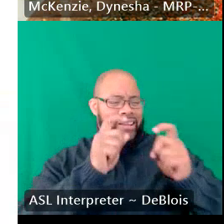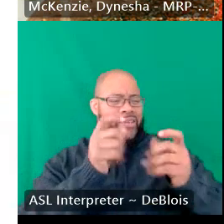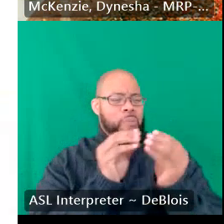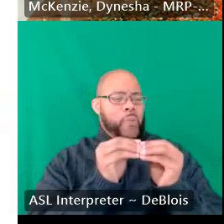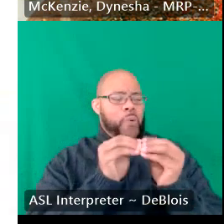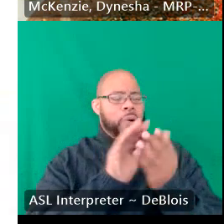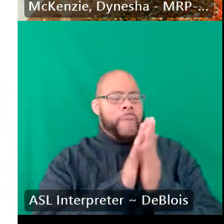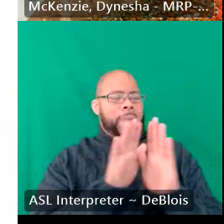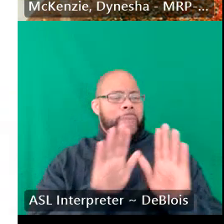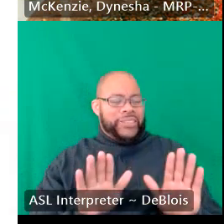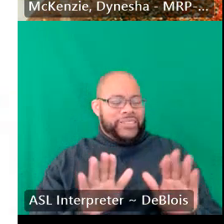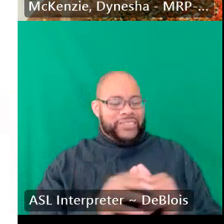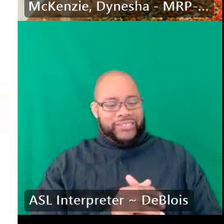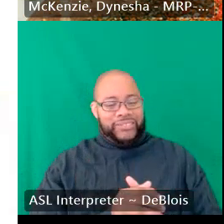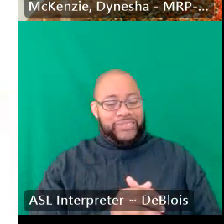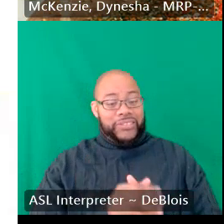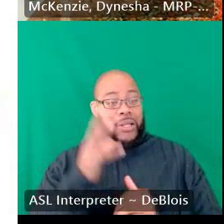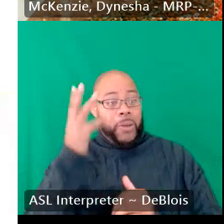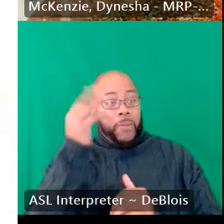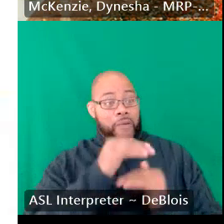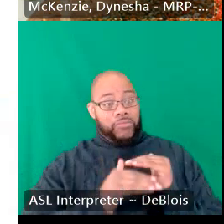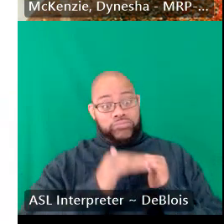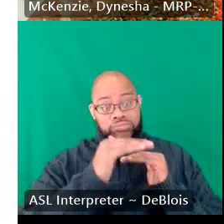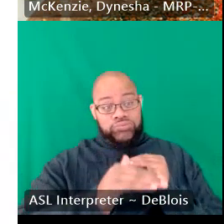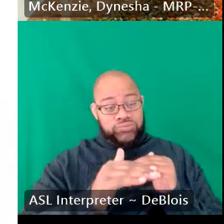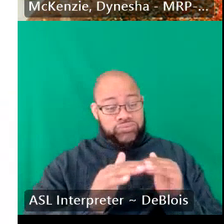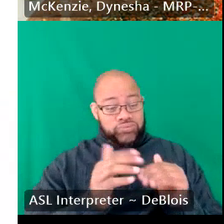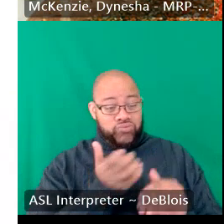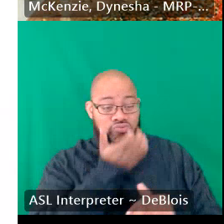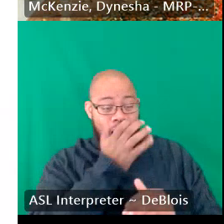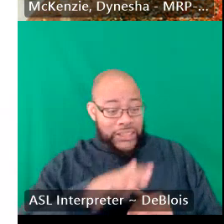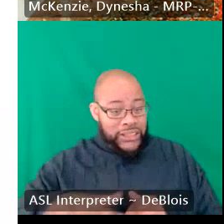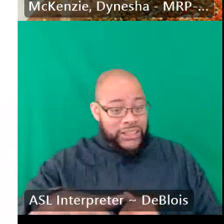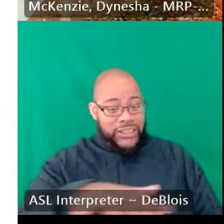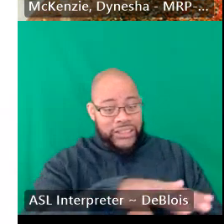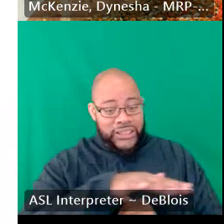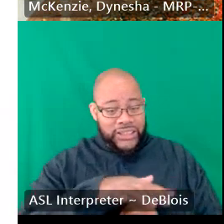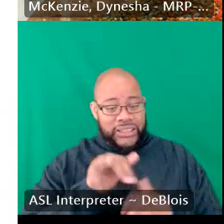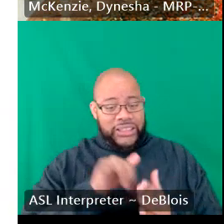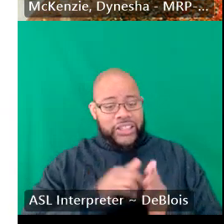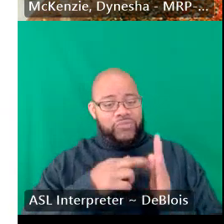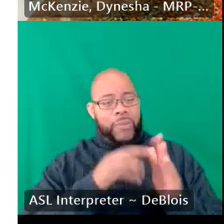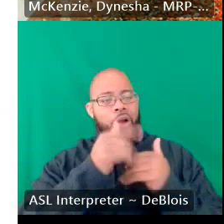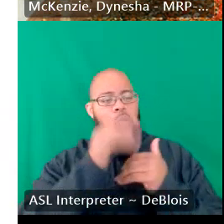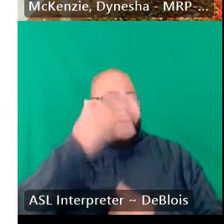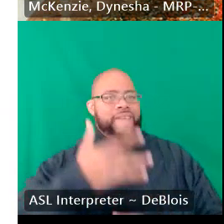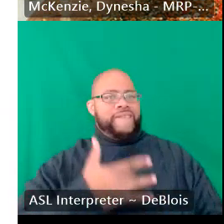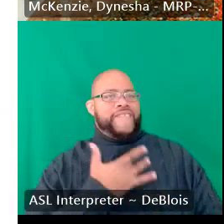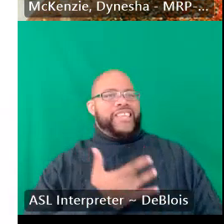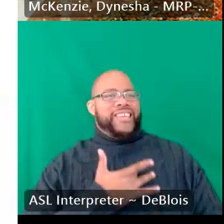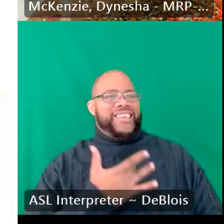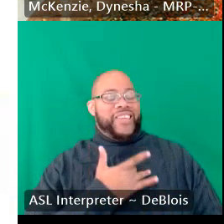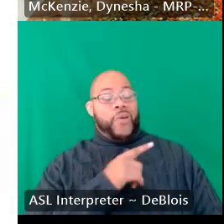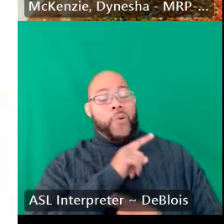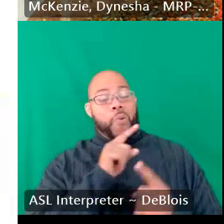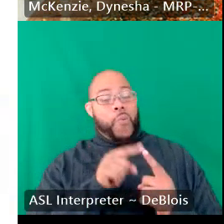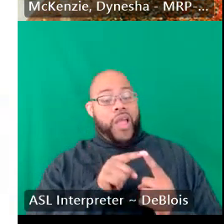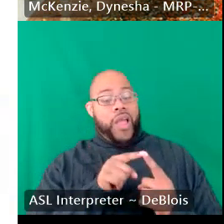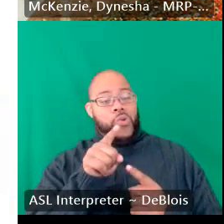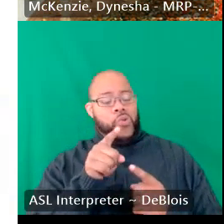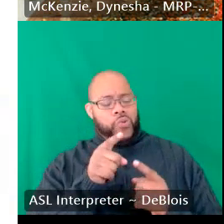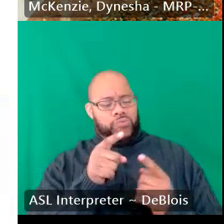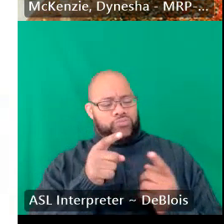This lovely meadow is representative of how you guys will be feeling once you have